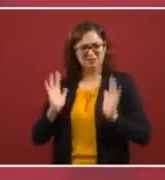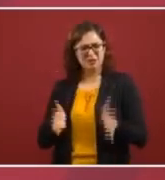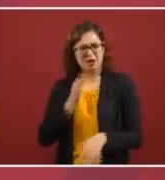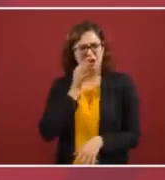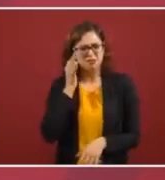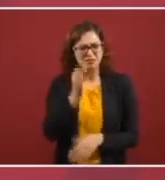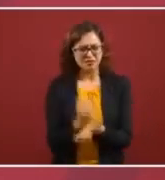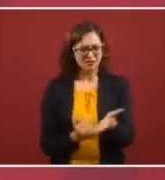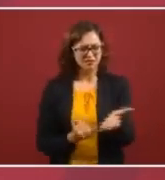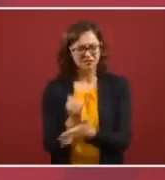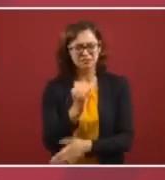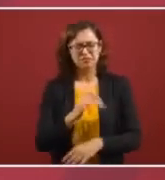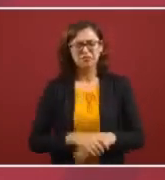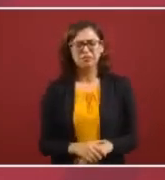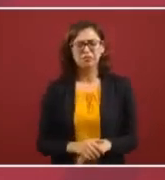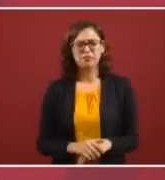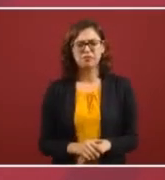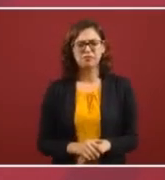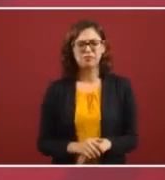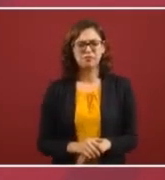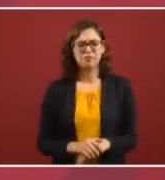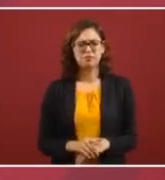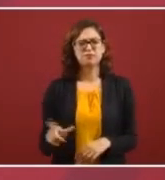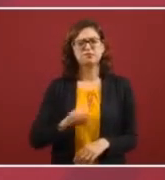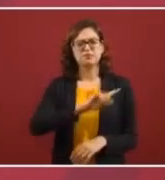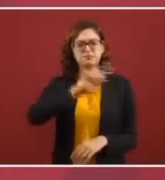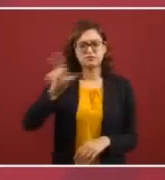taxes. And when they